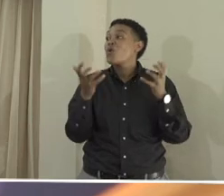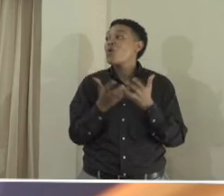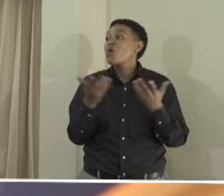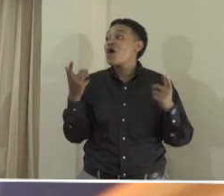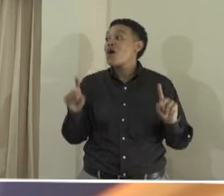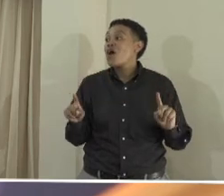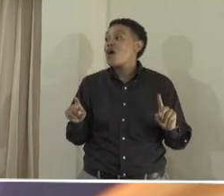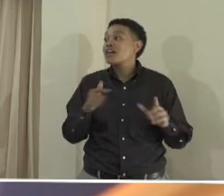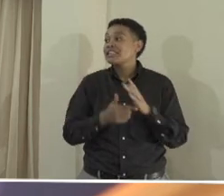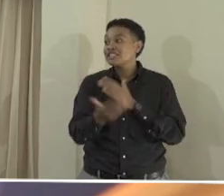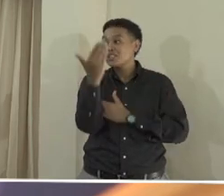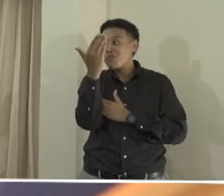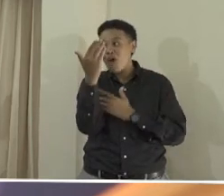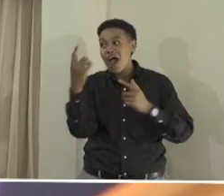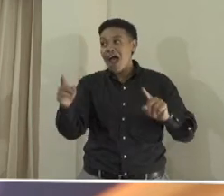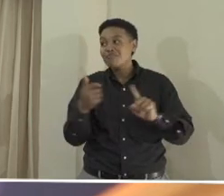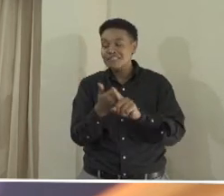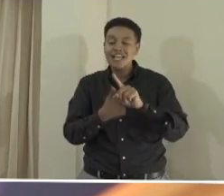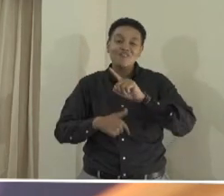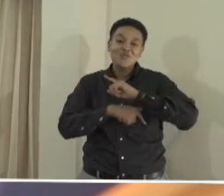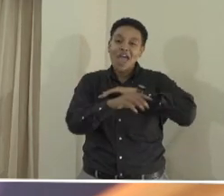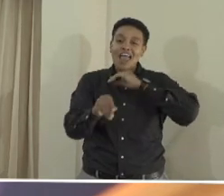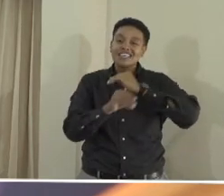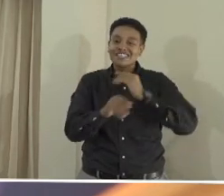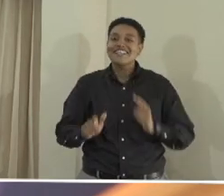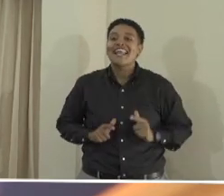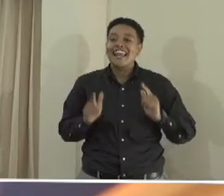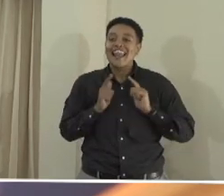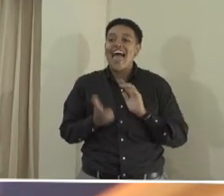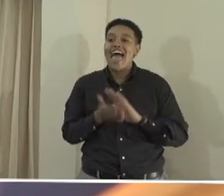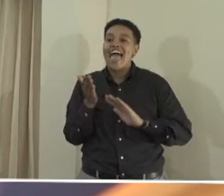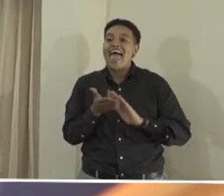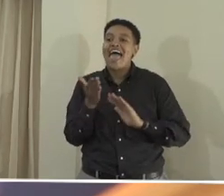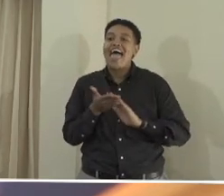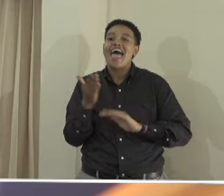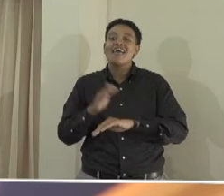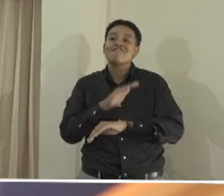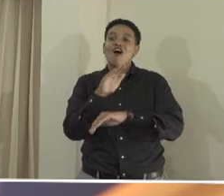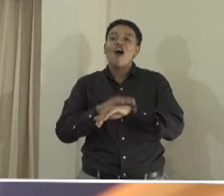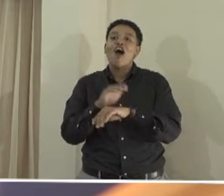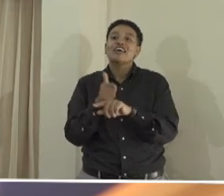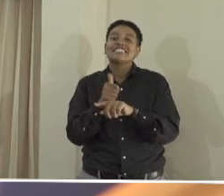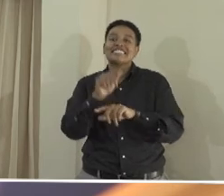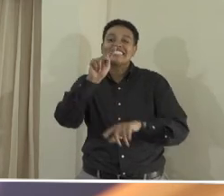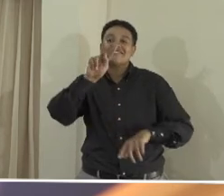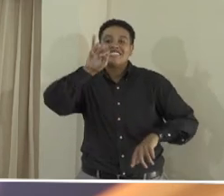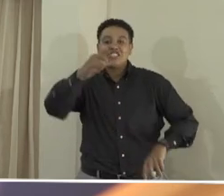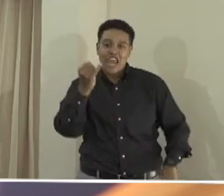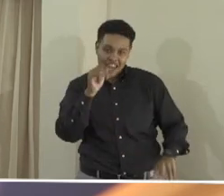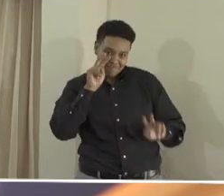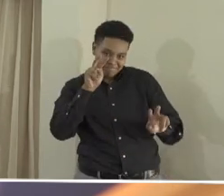this morning. And we're also live on TVJ.